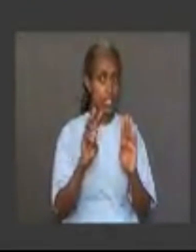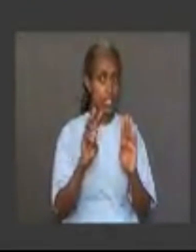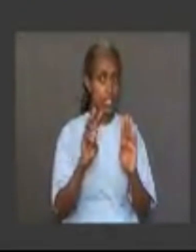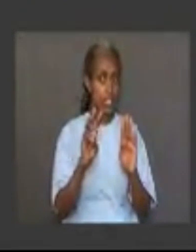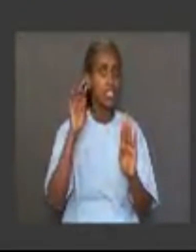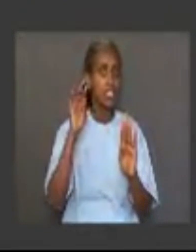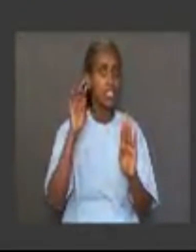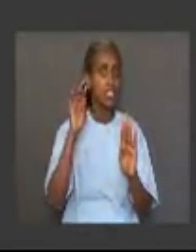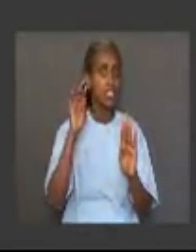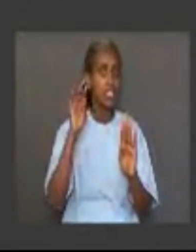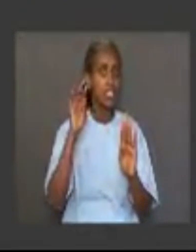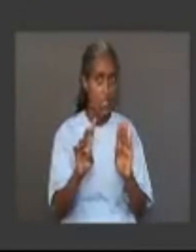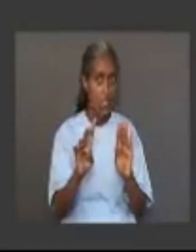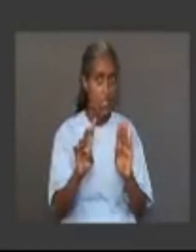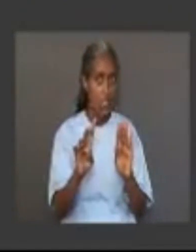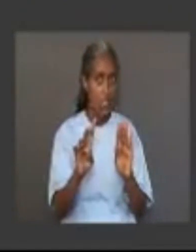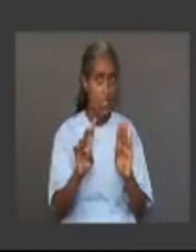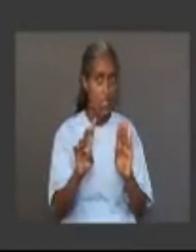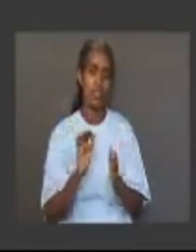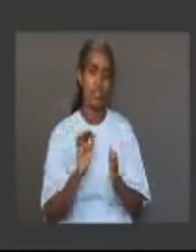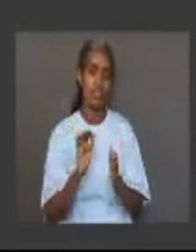7, 9.